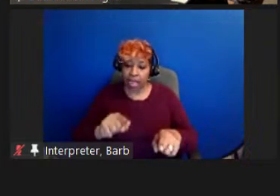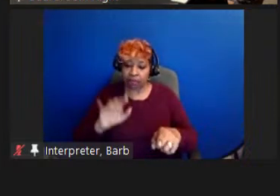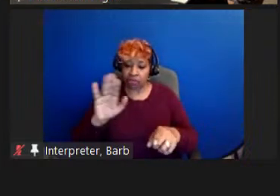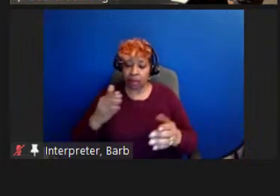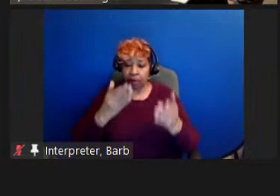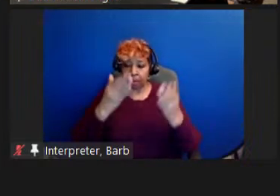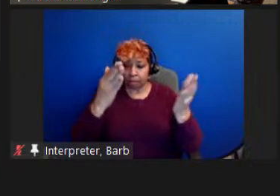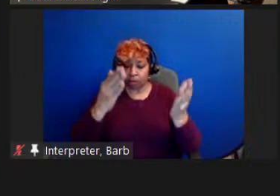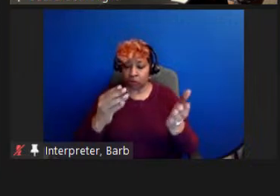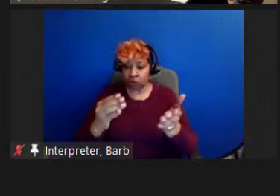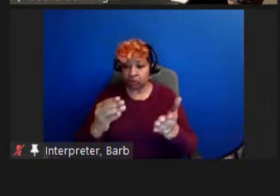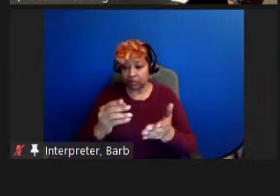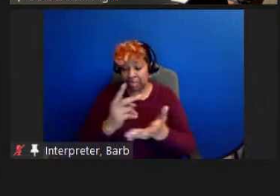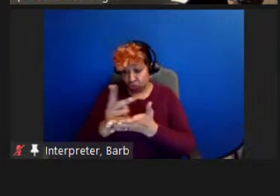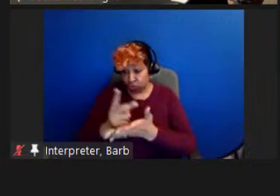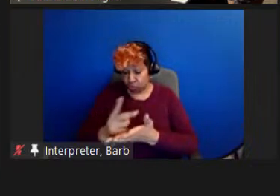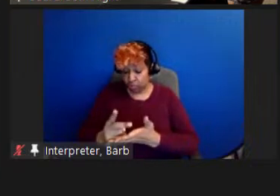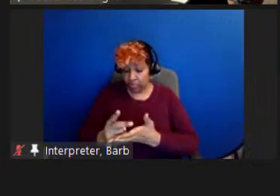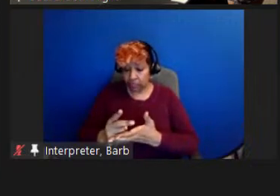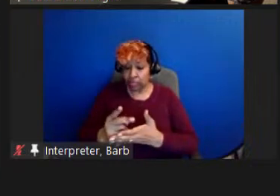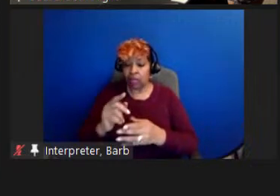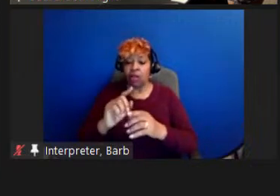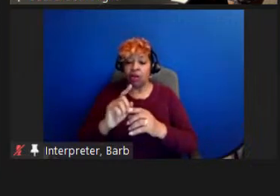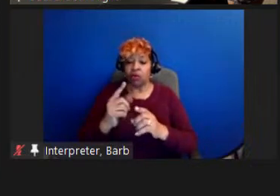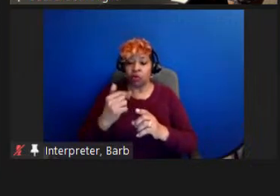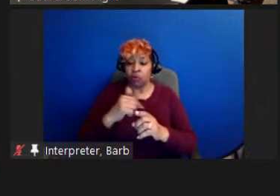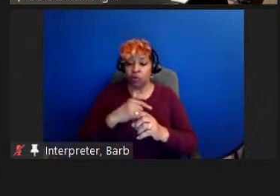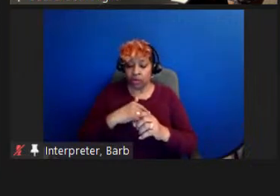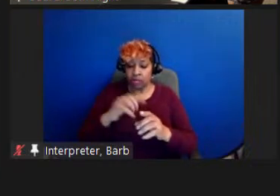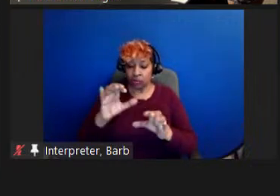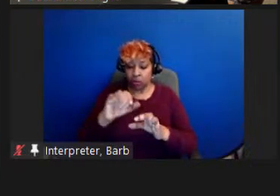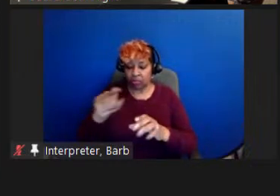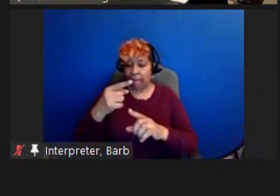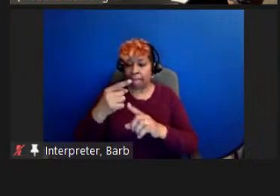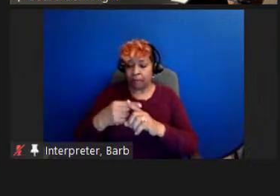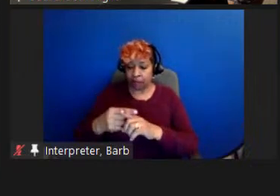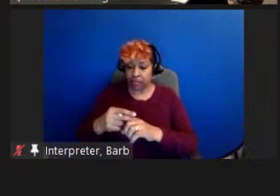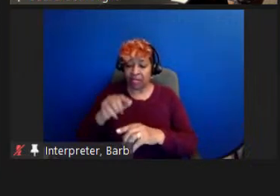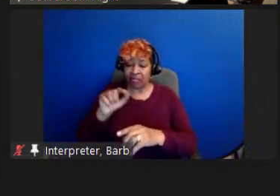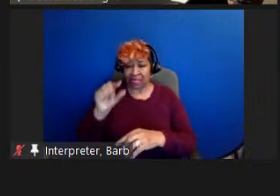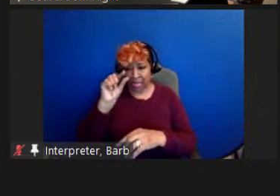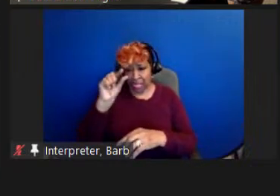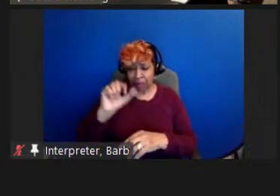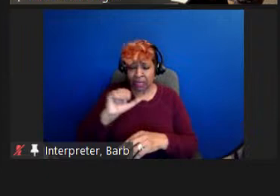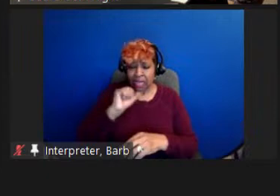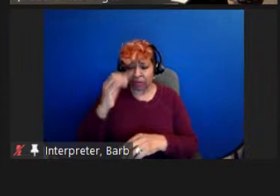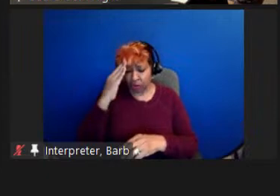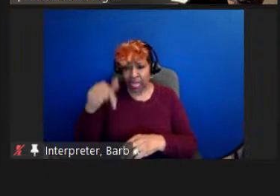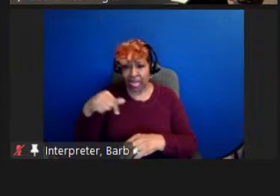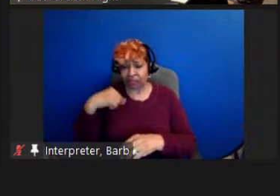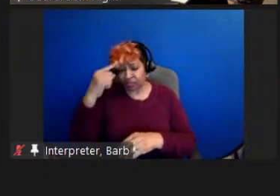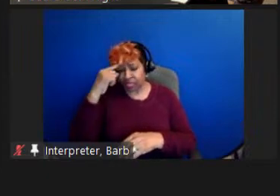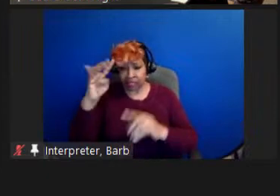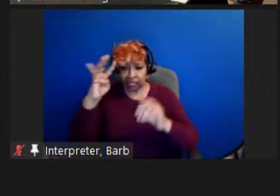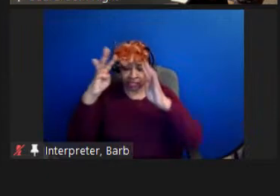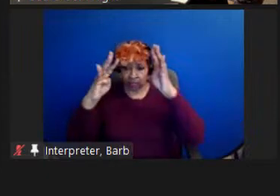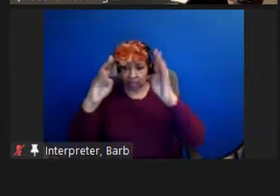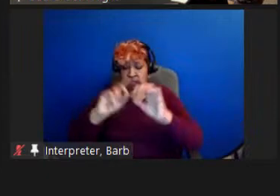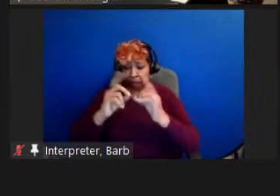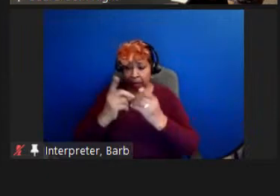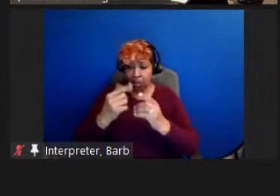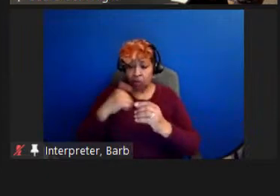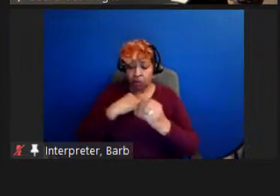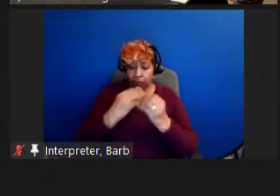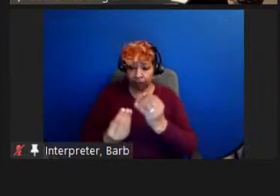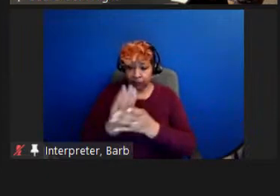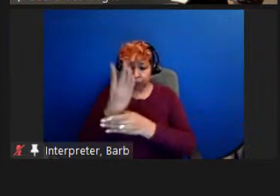our time. But you are right. There is a little bit of an unknown, which I think the innovation department, we thrive in sort